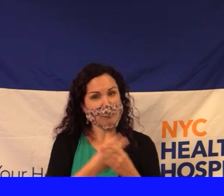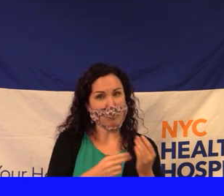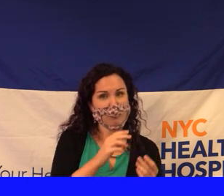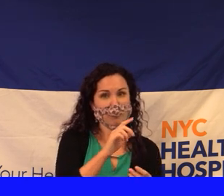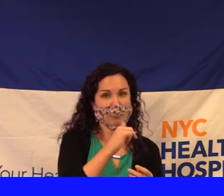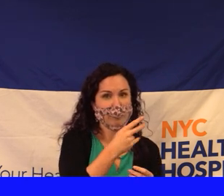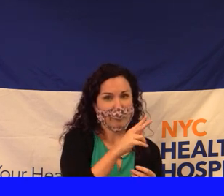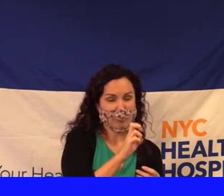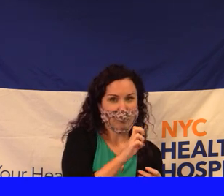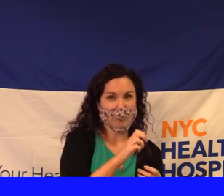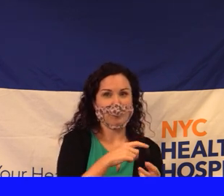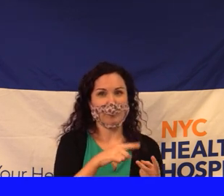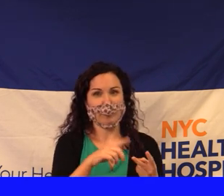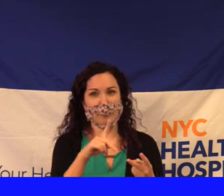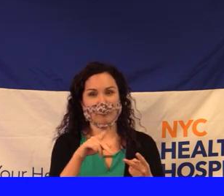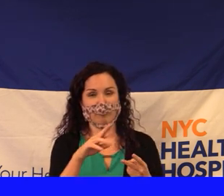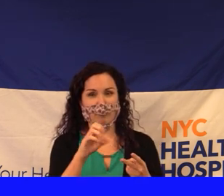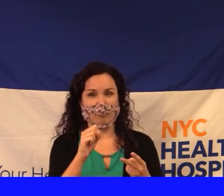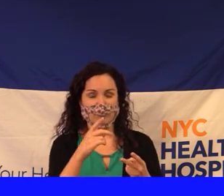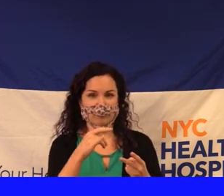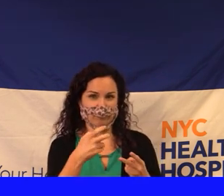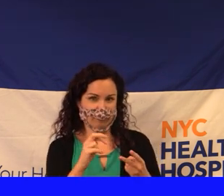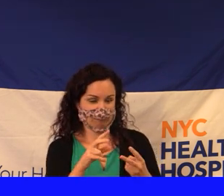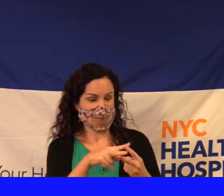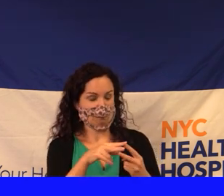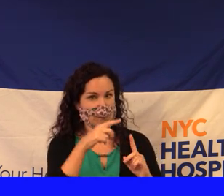Presbyterian, and they were very positive feedback.